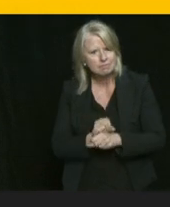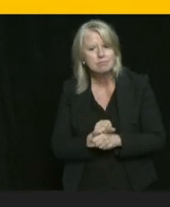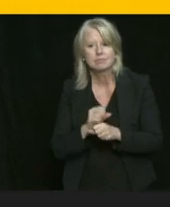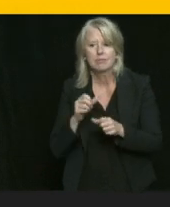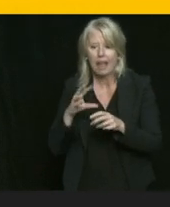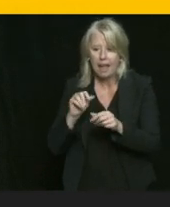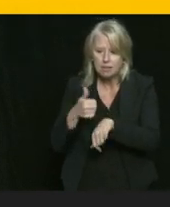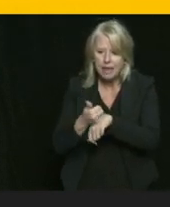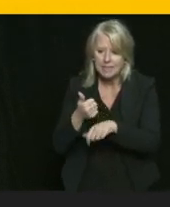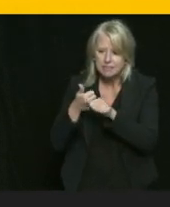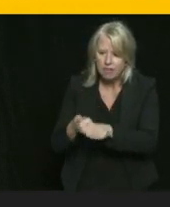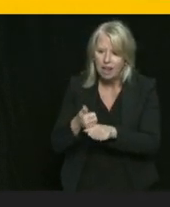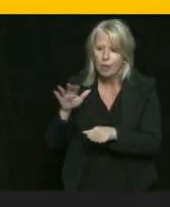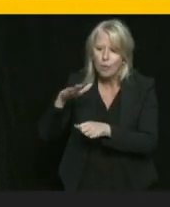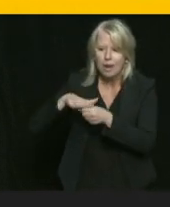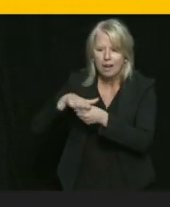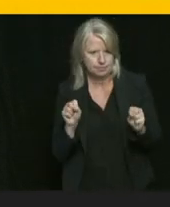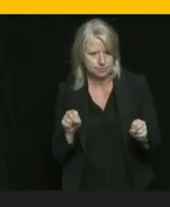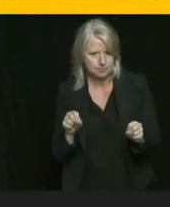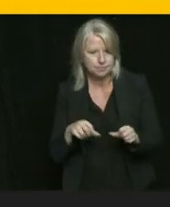population-based measures.